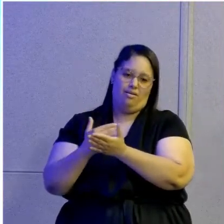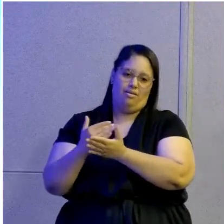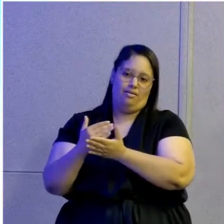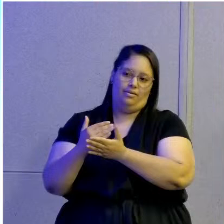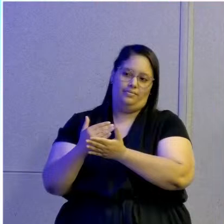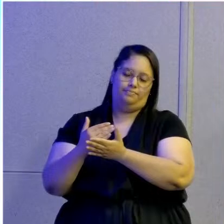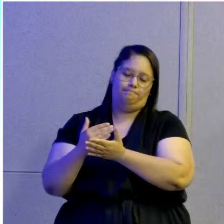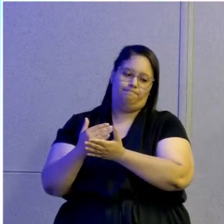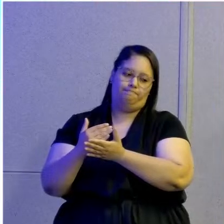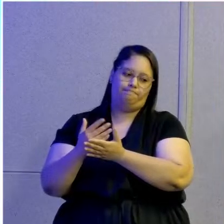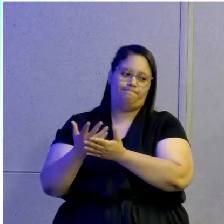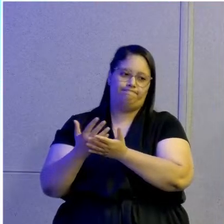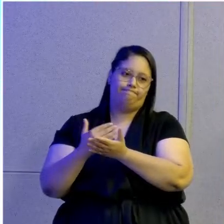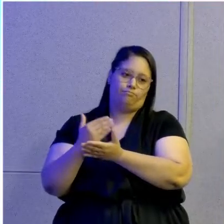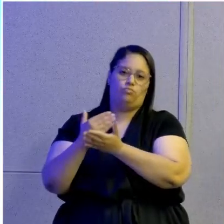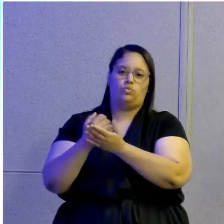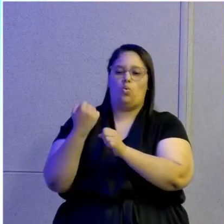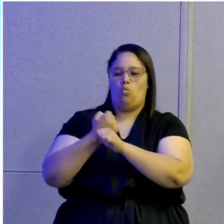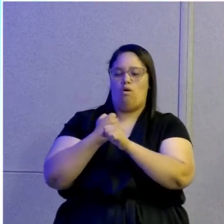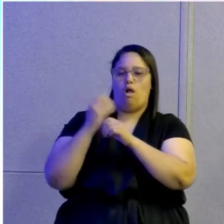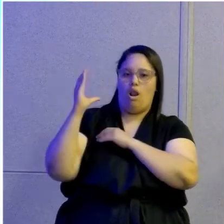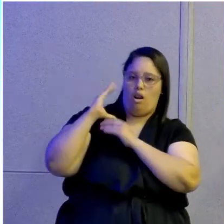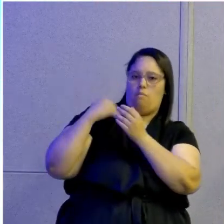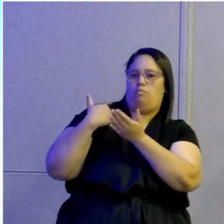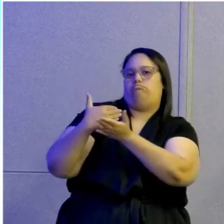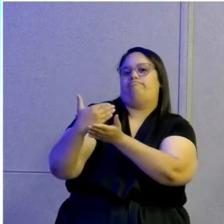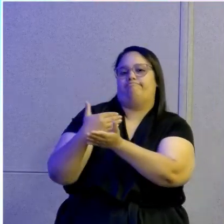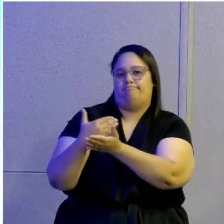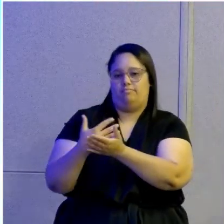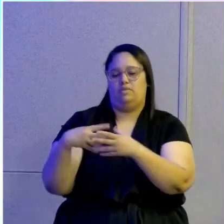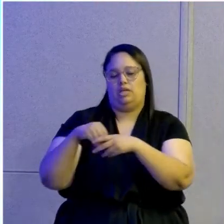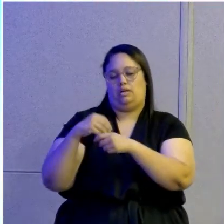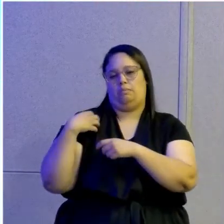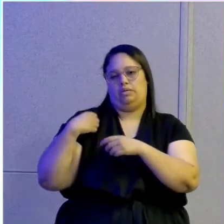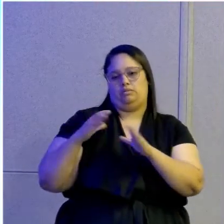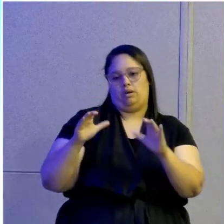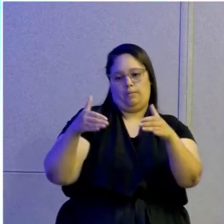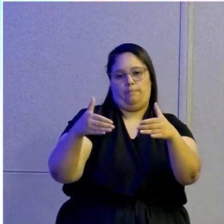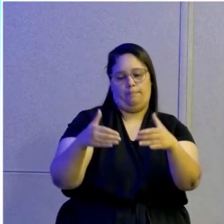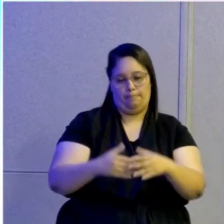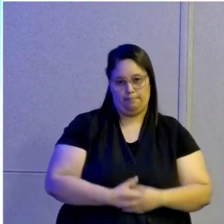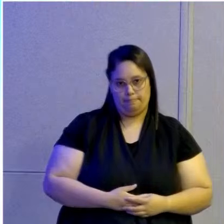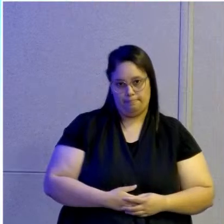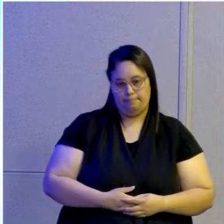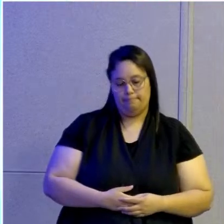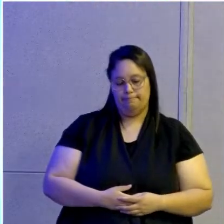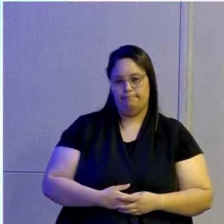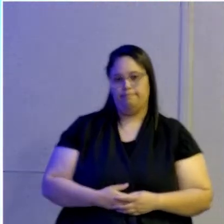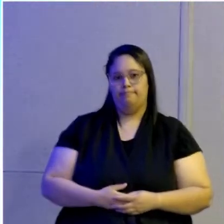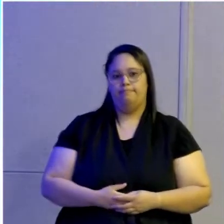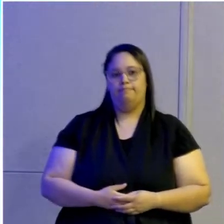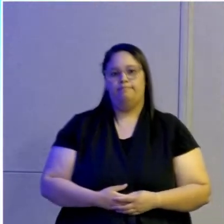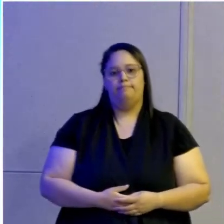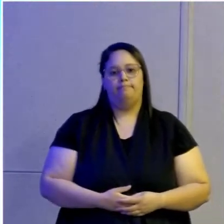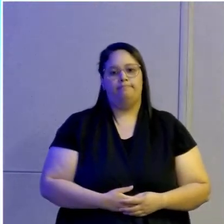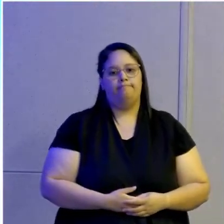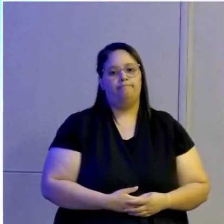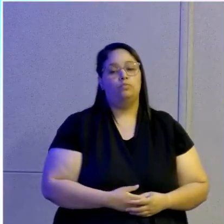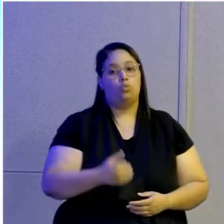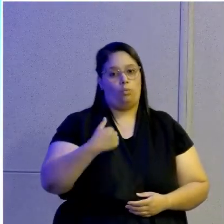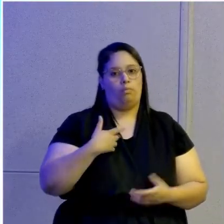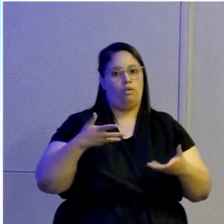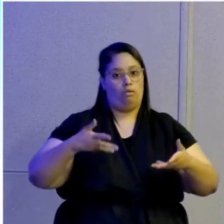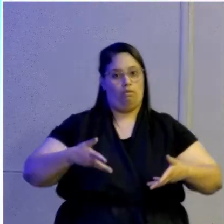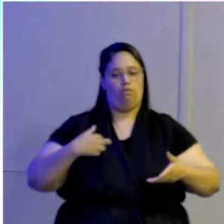the work and the task in the ministry, in the department. So really, I'm here